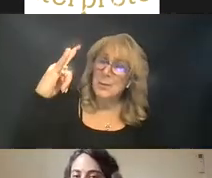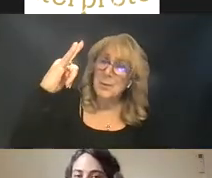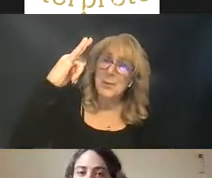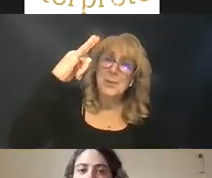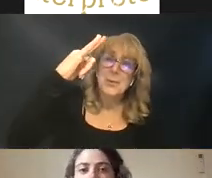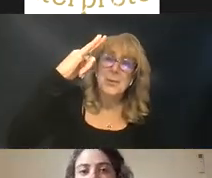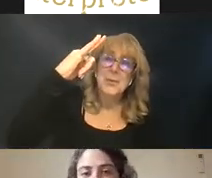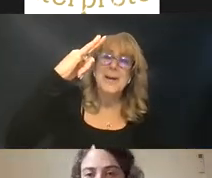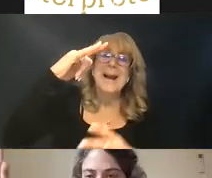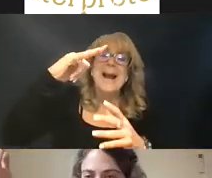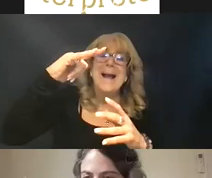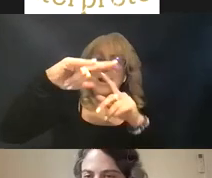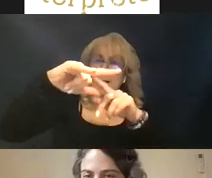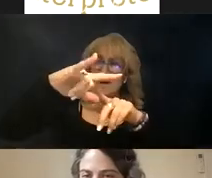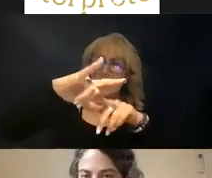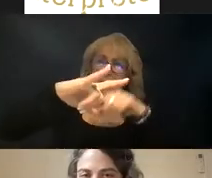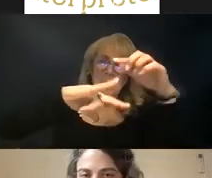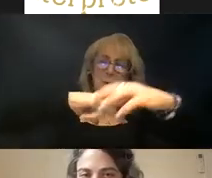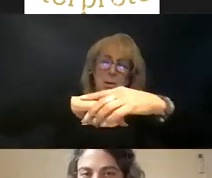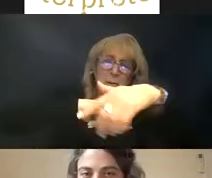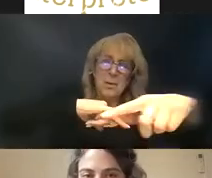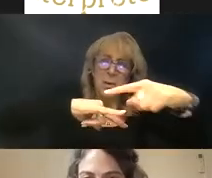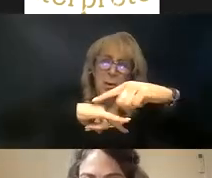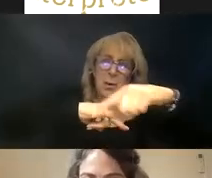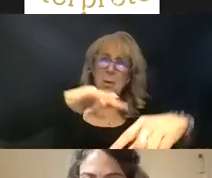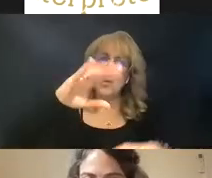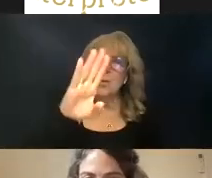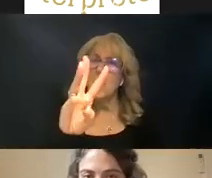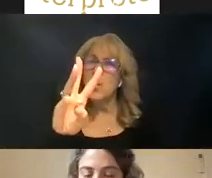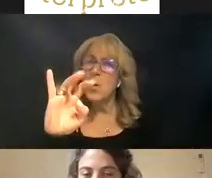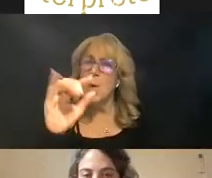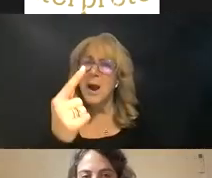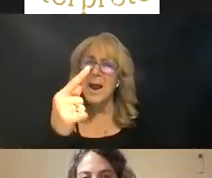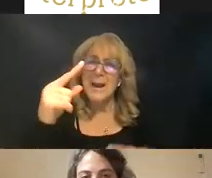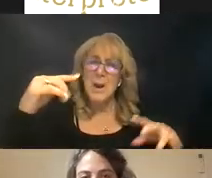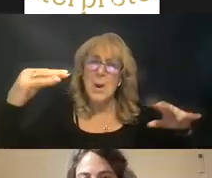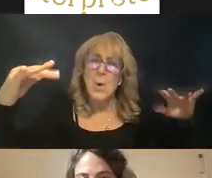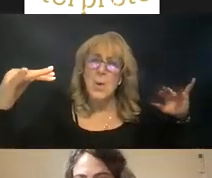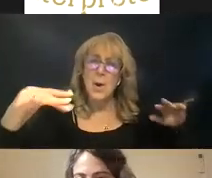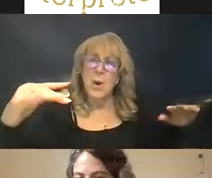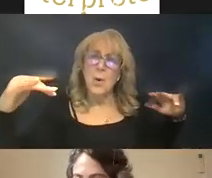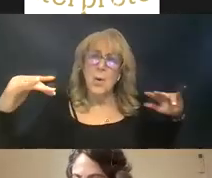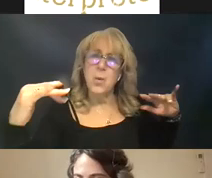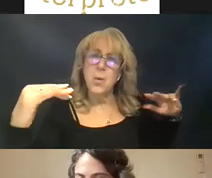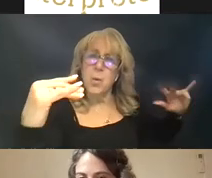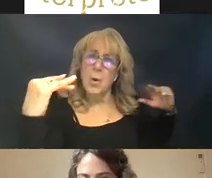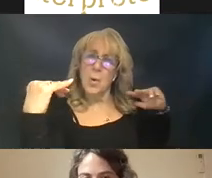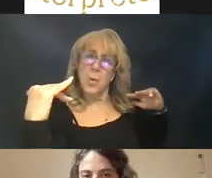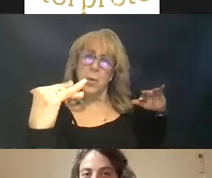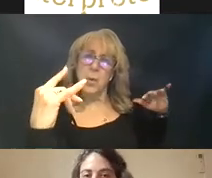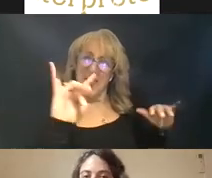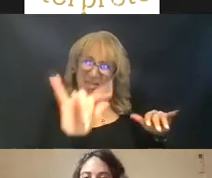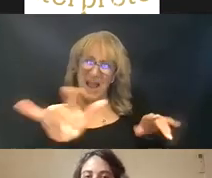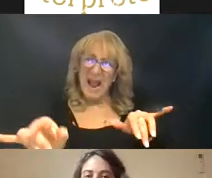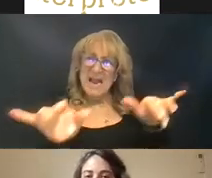the wing. So if we take a cut of the wing, so that will be shown by this little sketch here, we have this very specific shape,